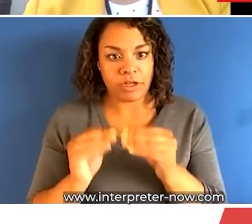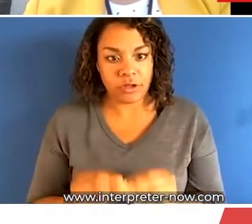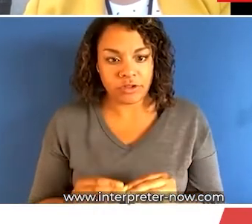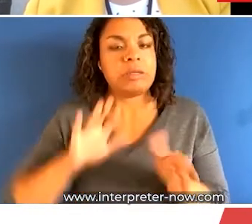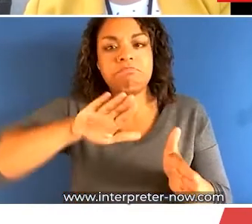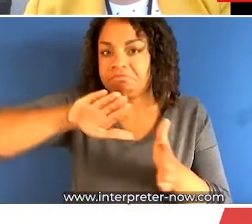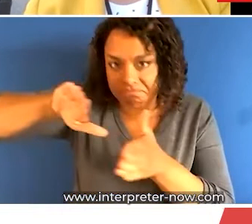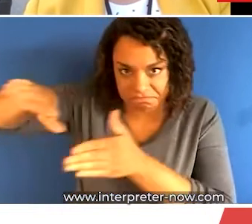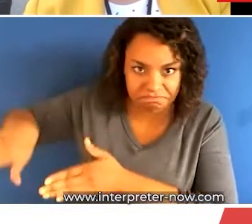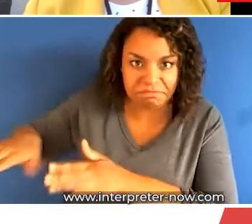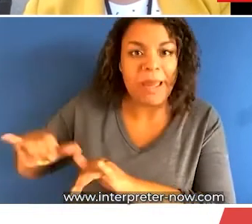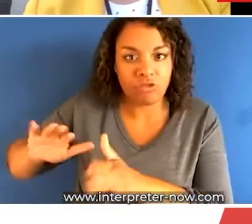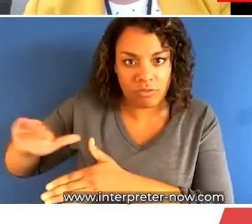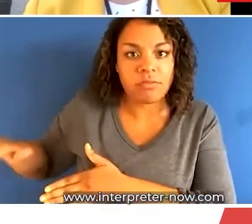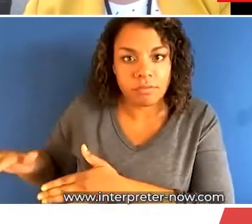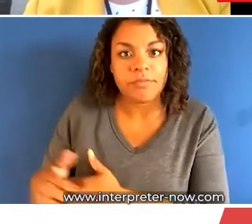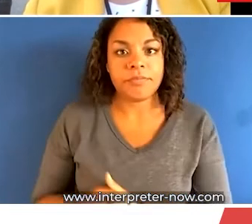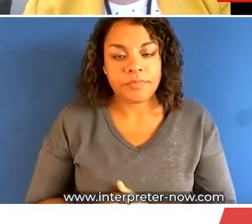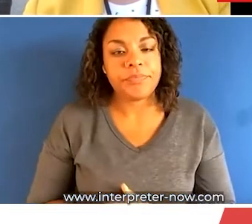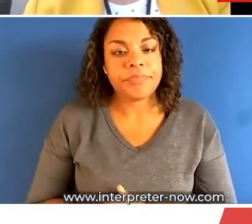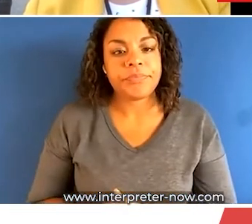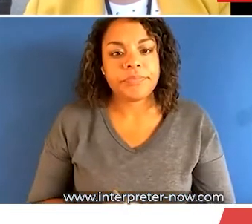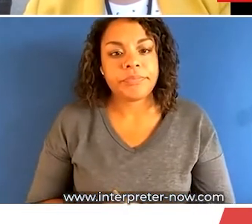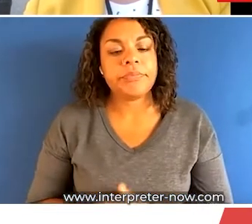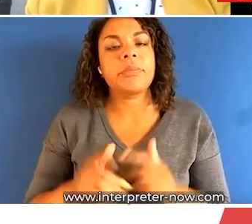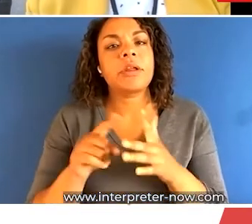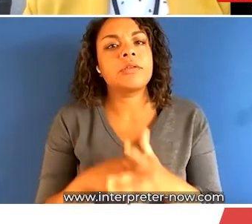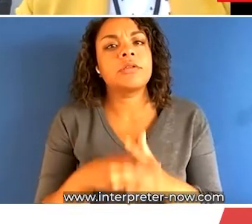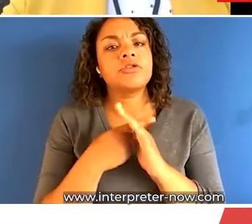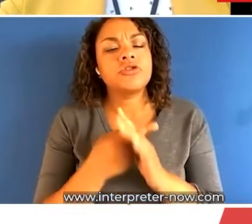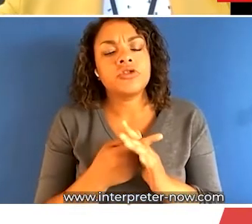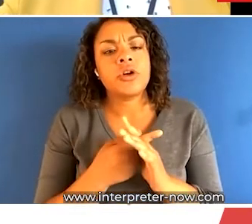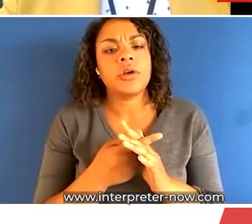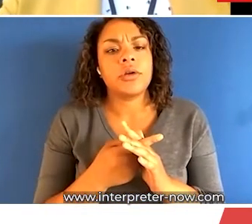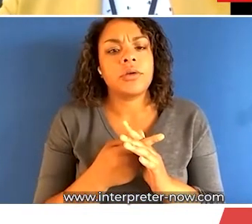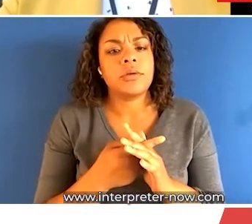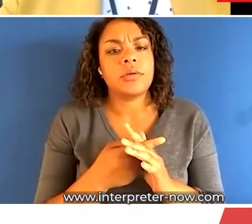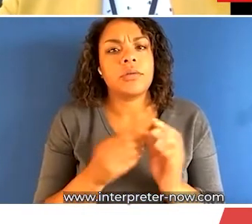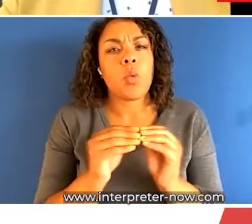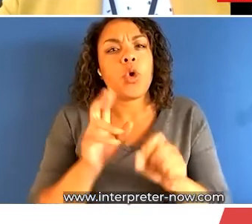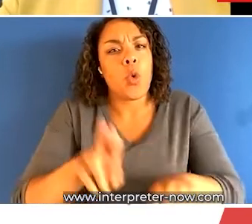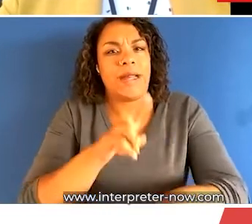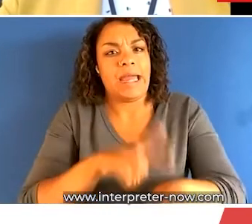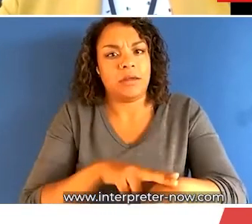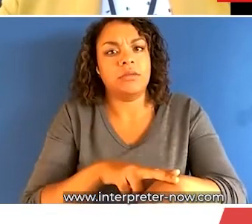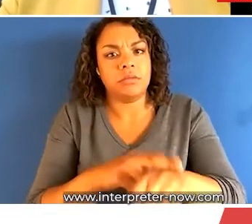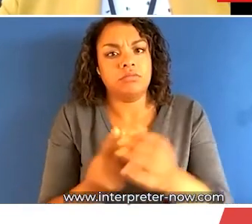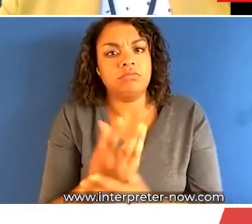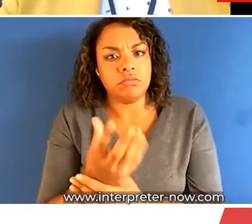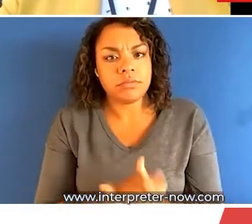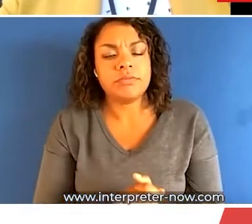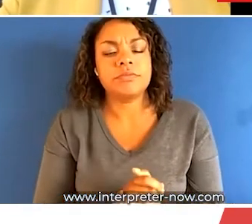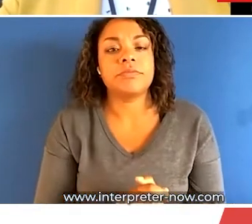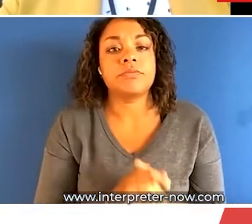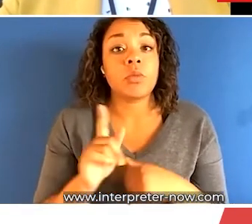about metrics. And let's start doing it very, very organic. When I